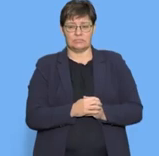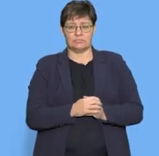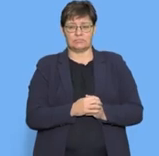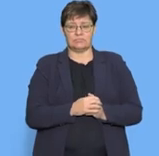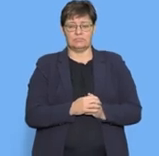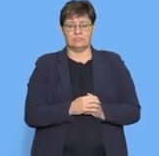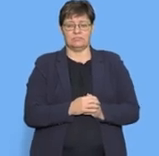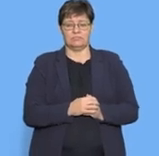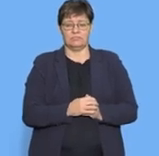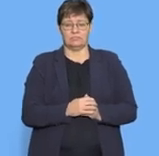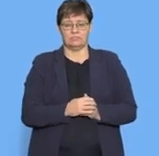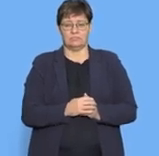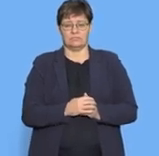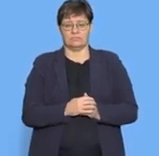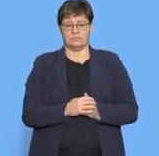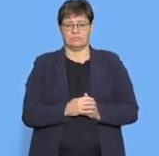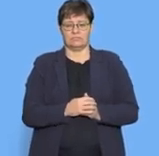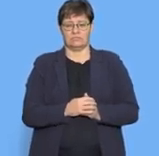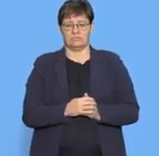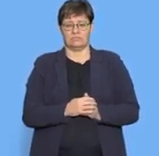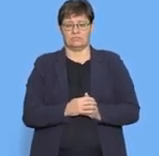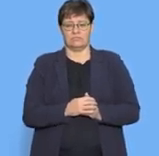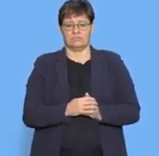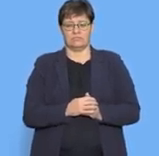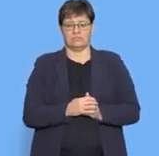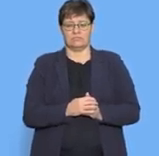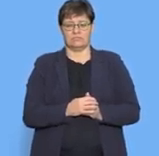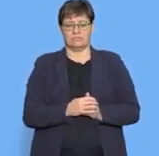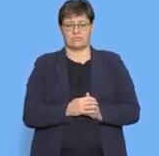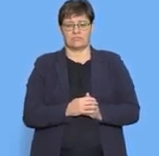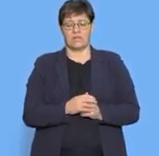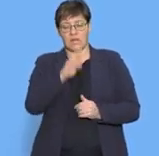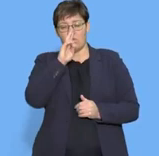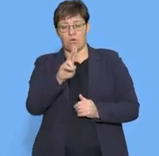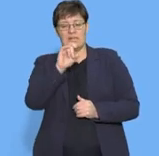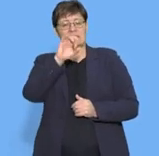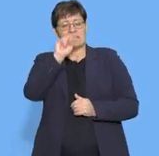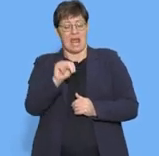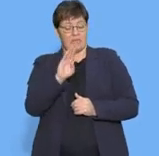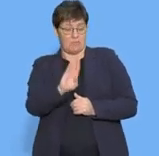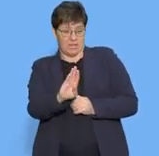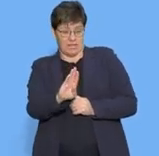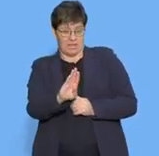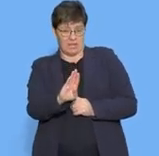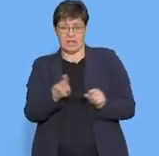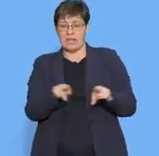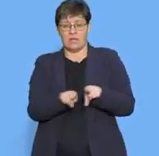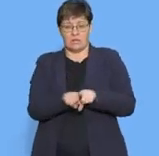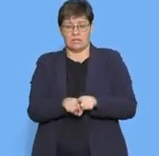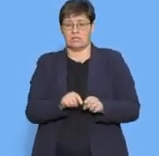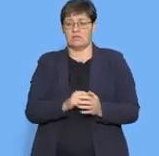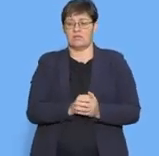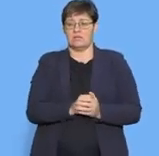make a formula, we're going to write out the value for B, sine of B. And sine of B is going to